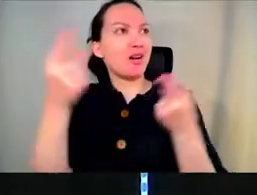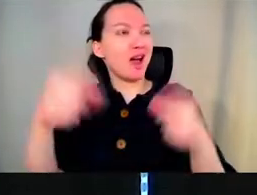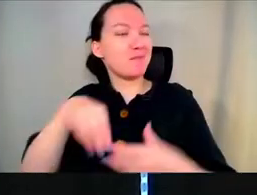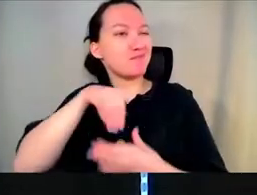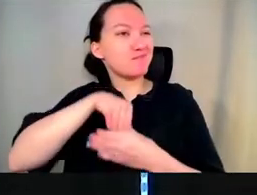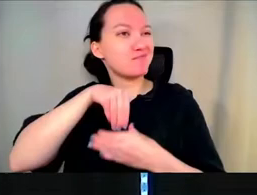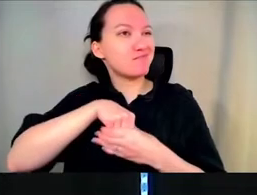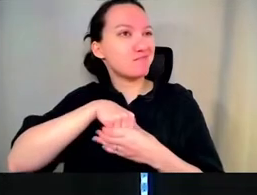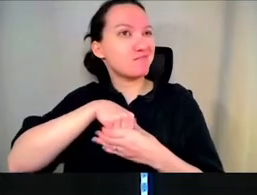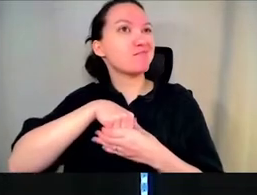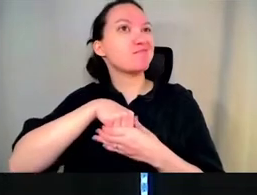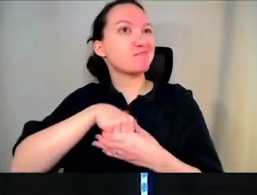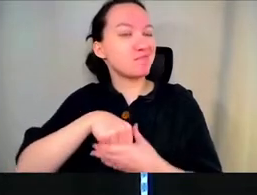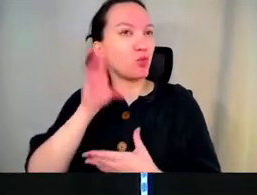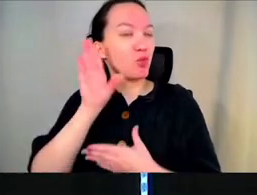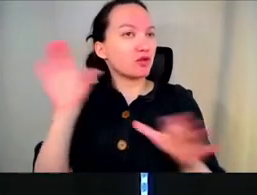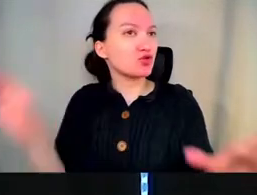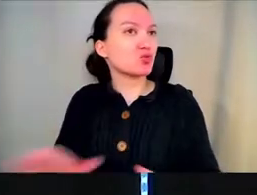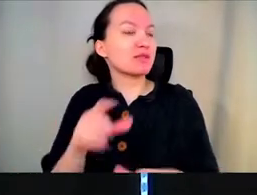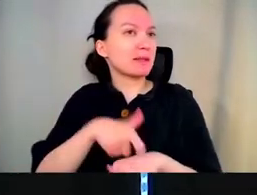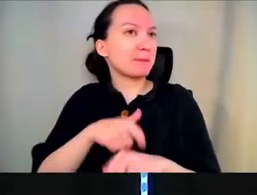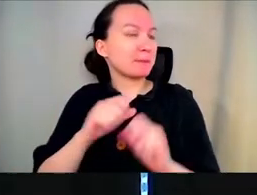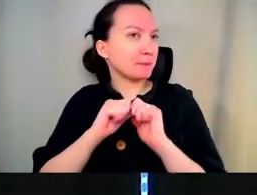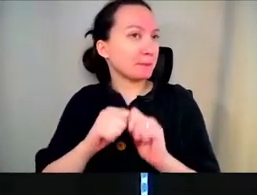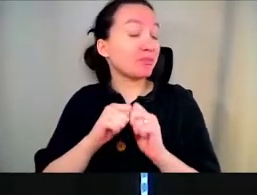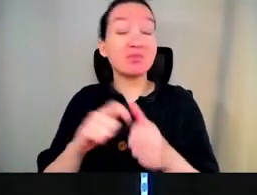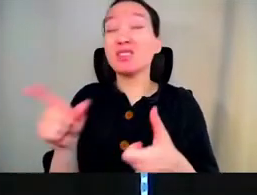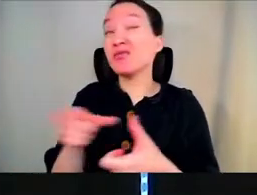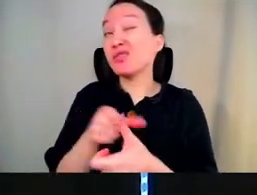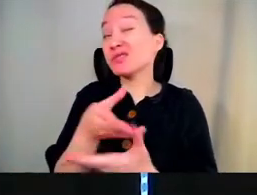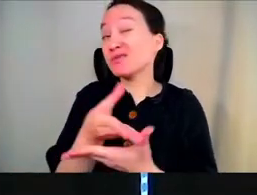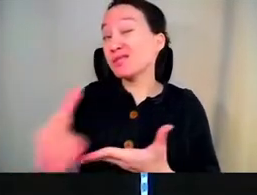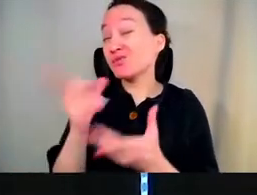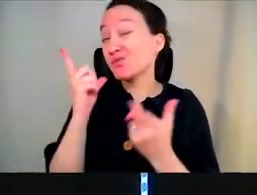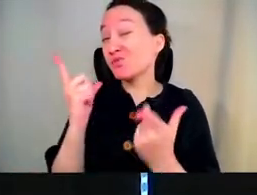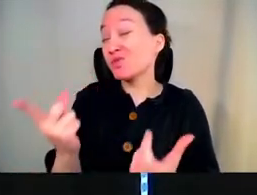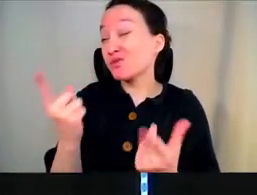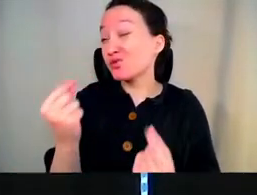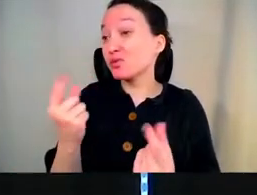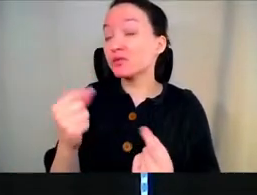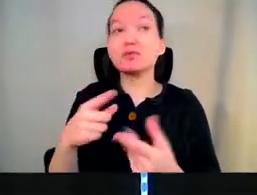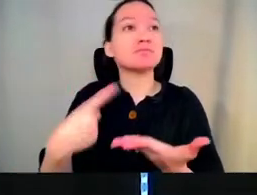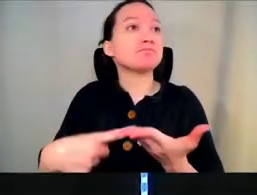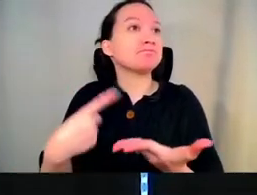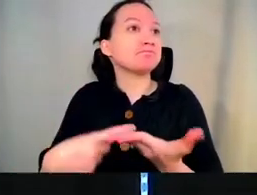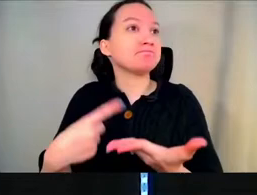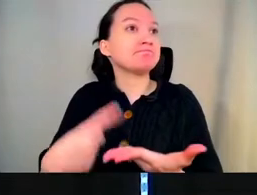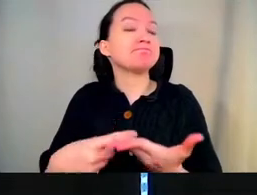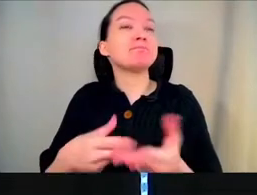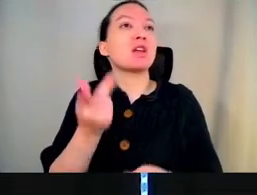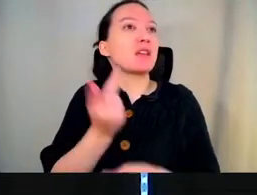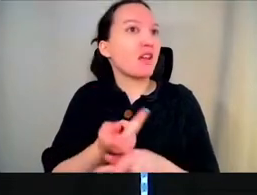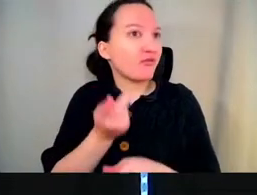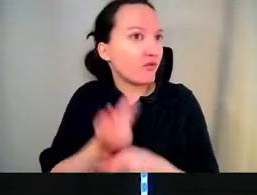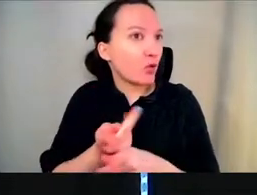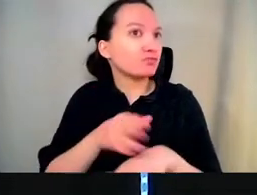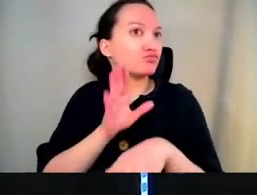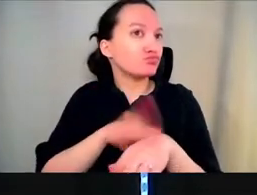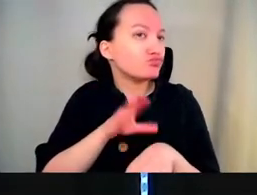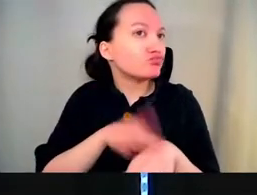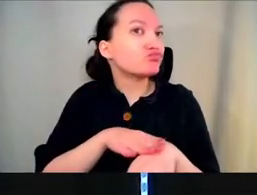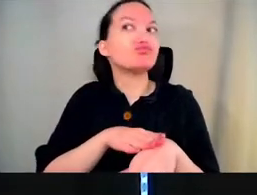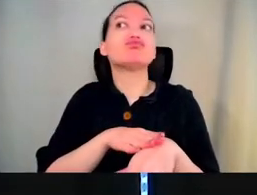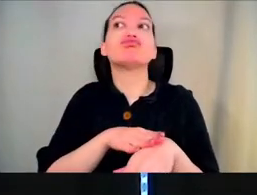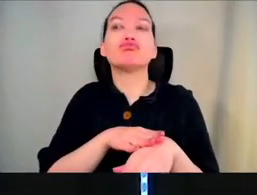That's what we're going to do and look at in our time together. So the first thing we're going to do is we're going to talk about being careful, being warned,